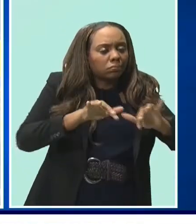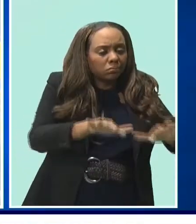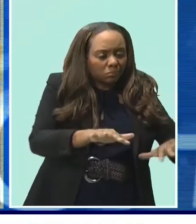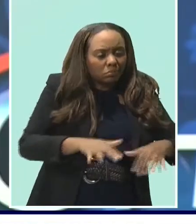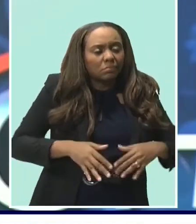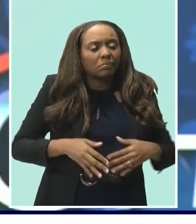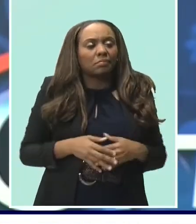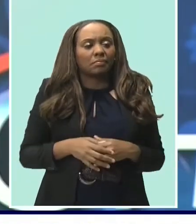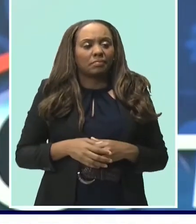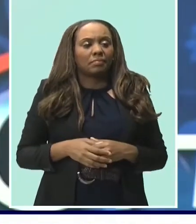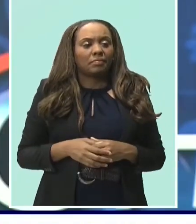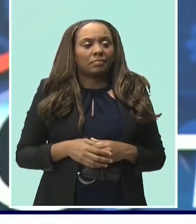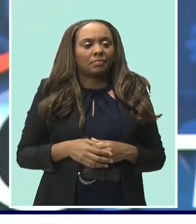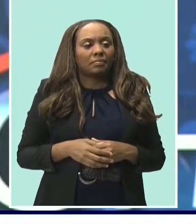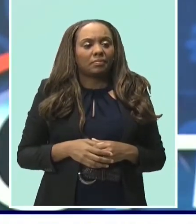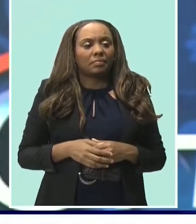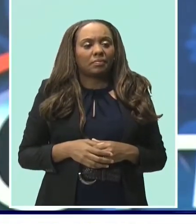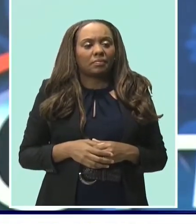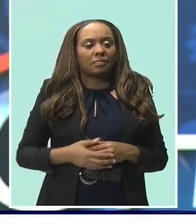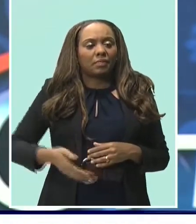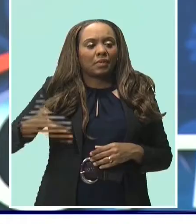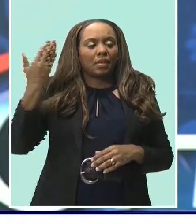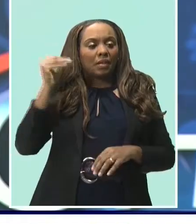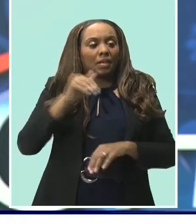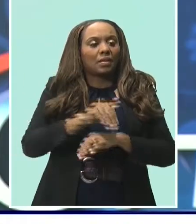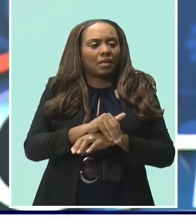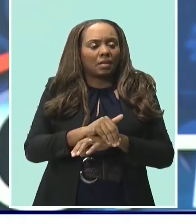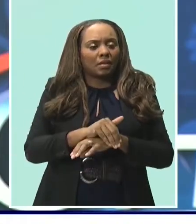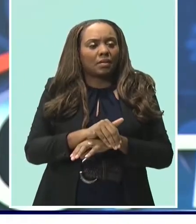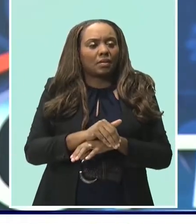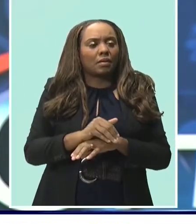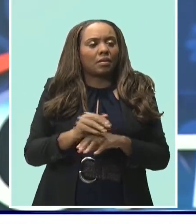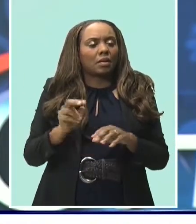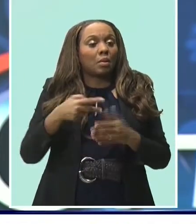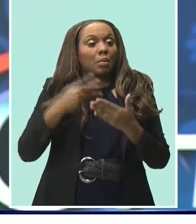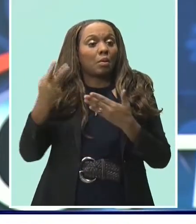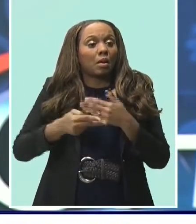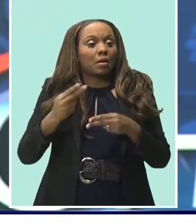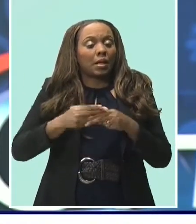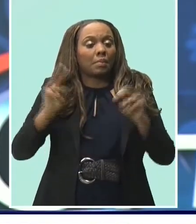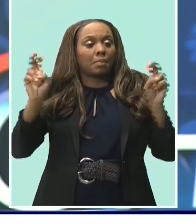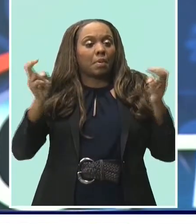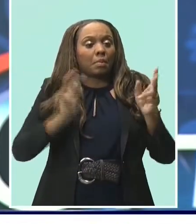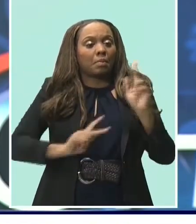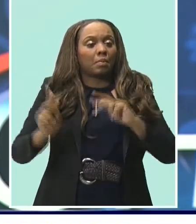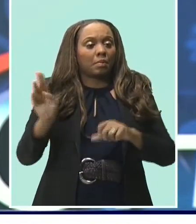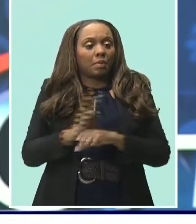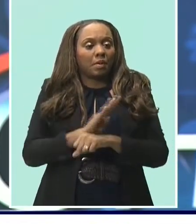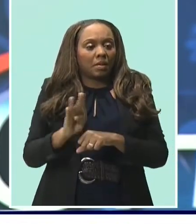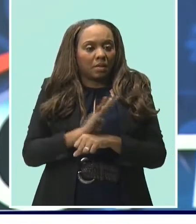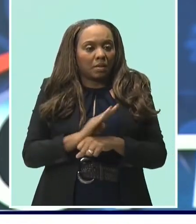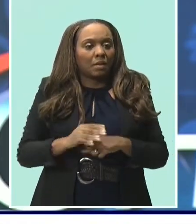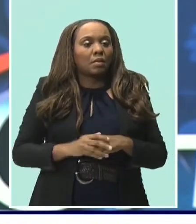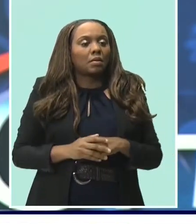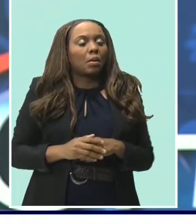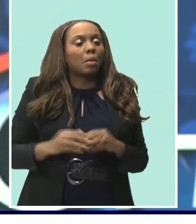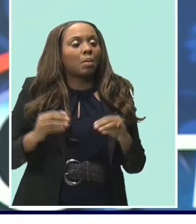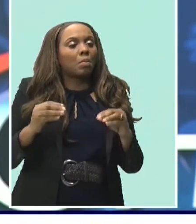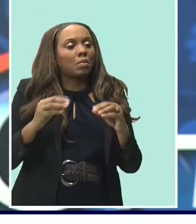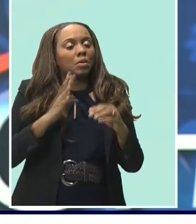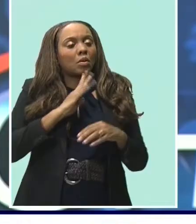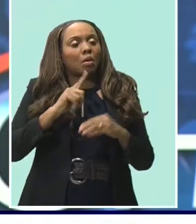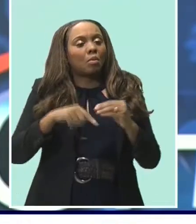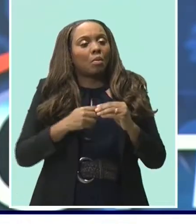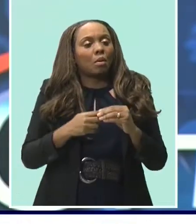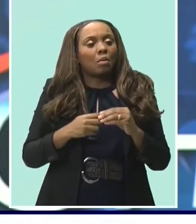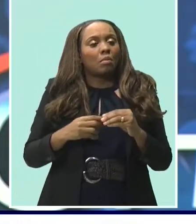News. On the People's Business last evening, we also heard that the arrival of the more than 24 electric buses on